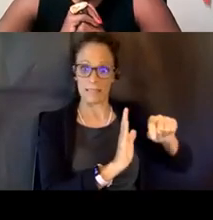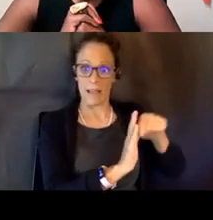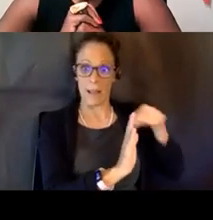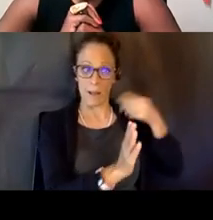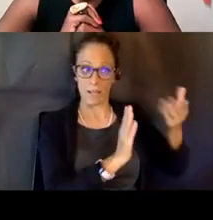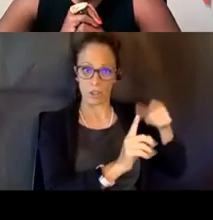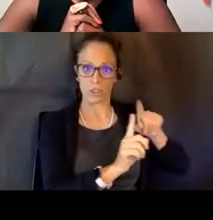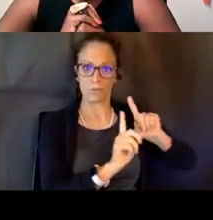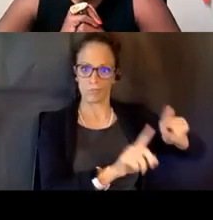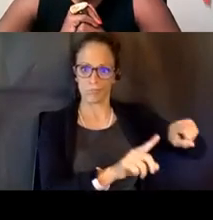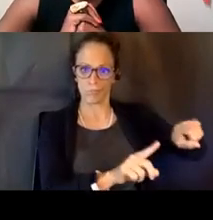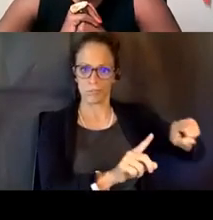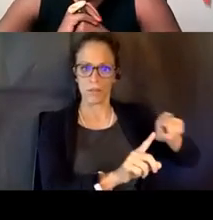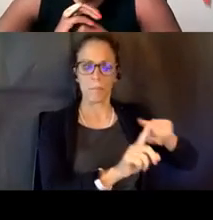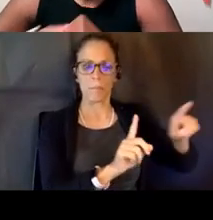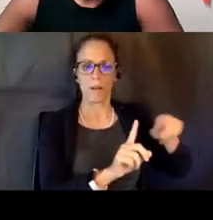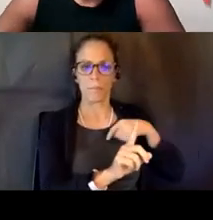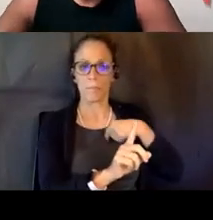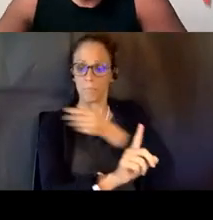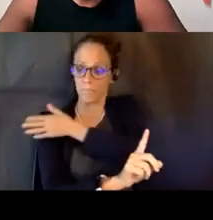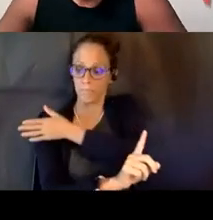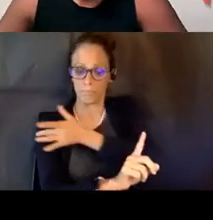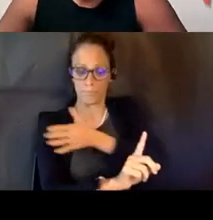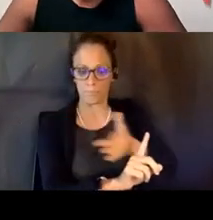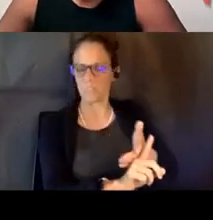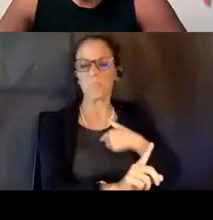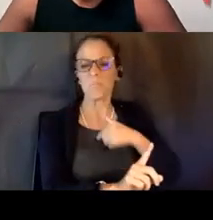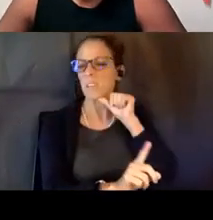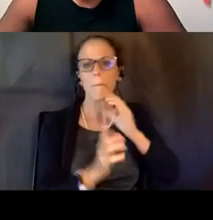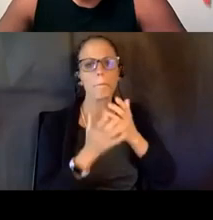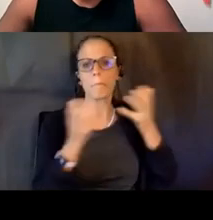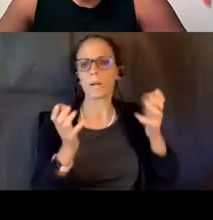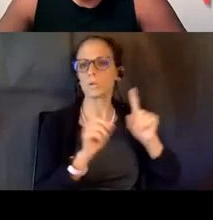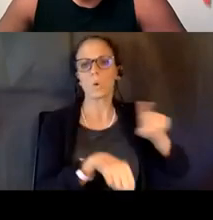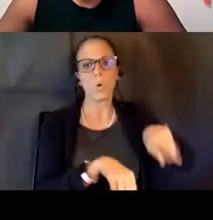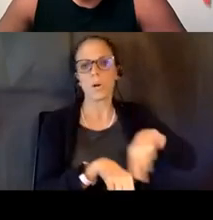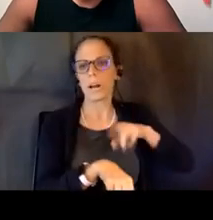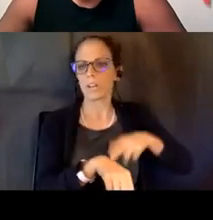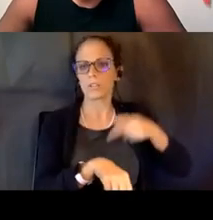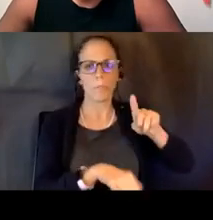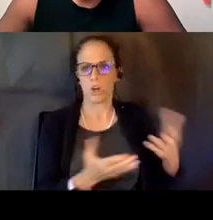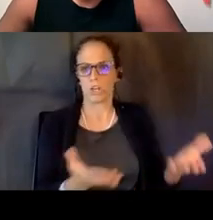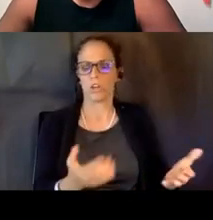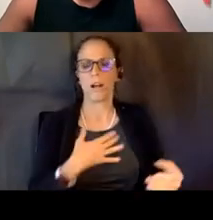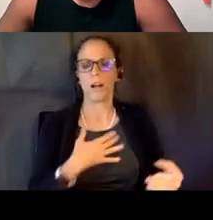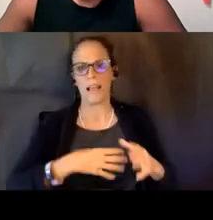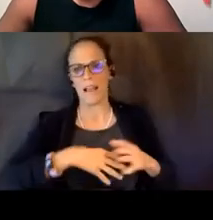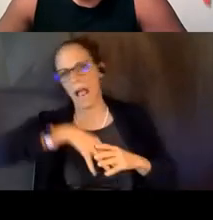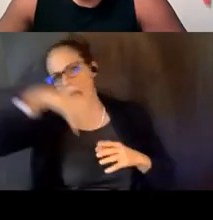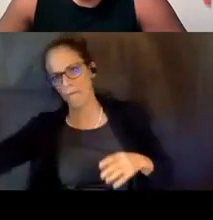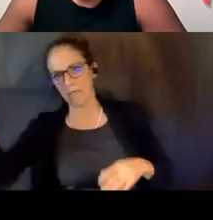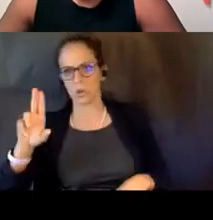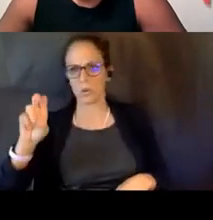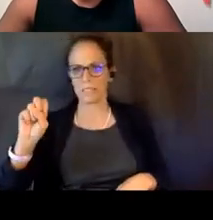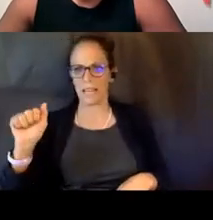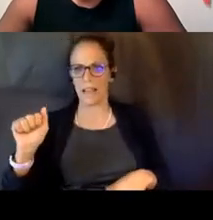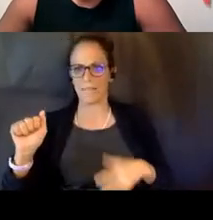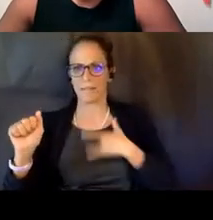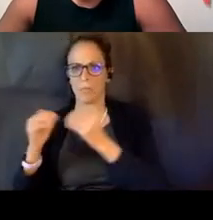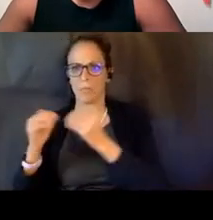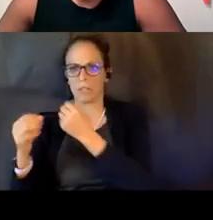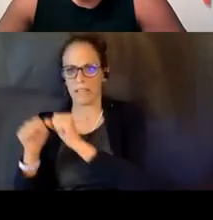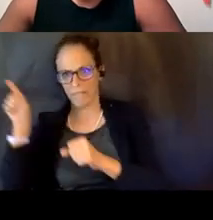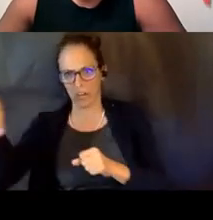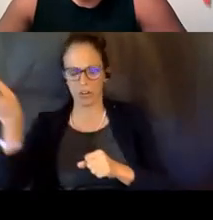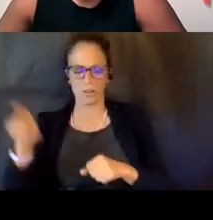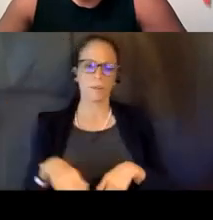out of the country when I could to do some hiking or trekking than I was within this country. And I learned a lot because the park